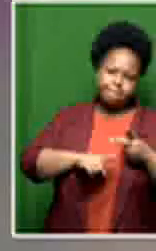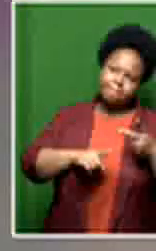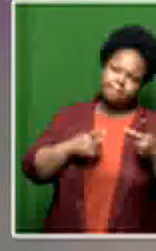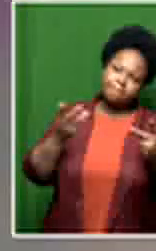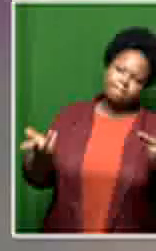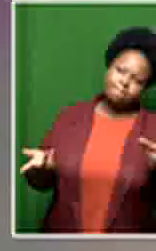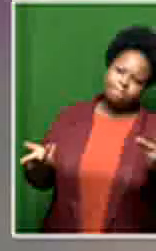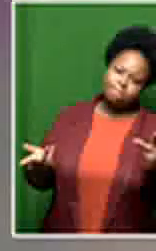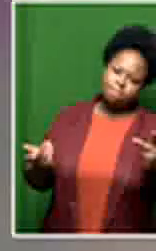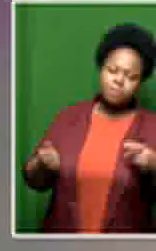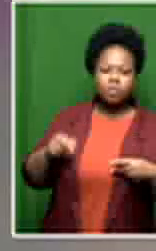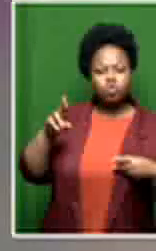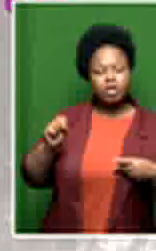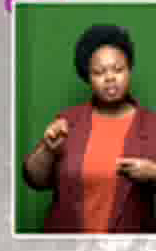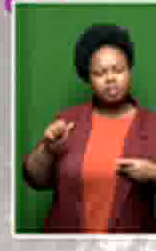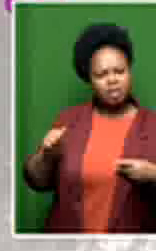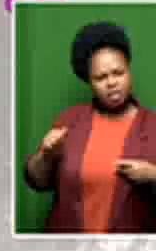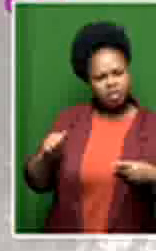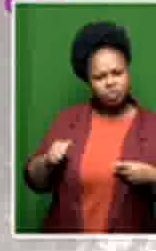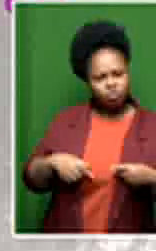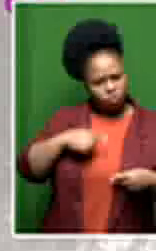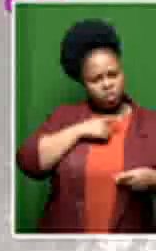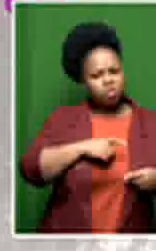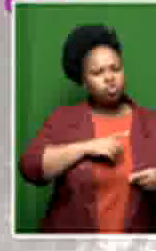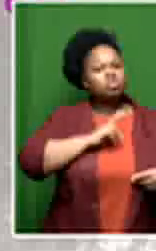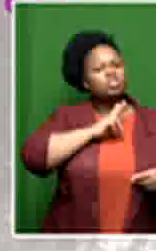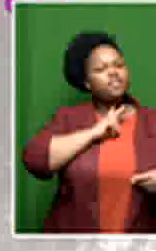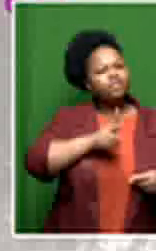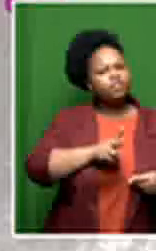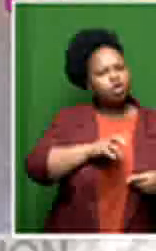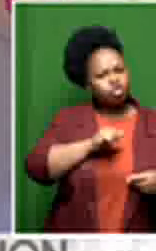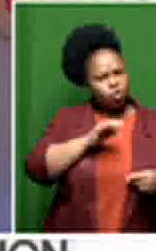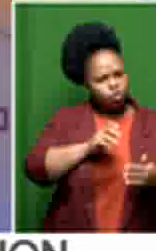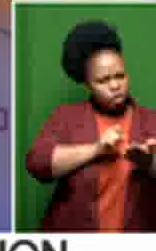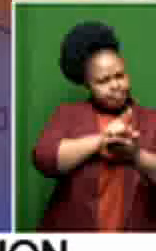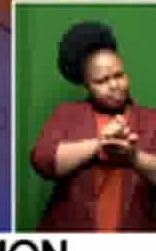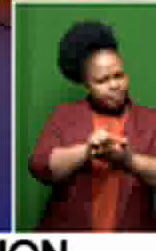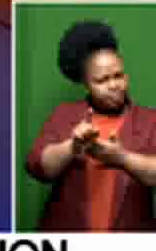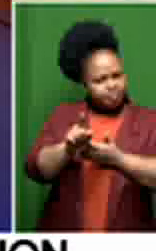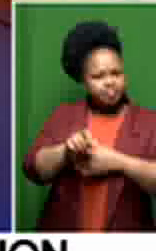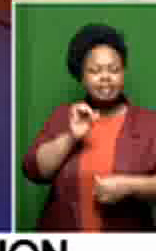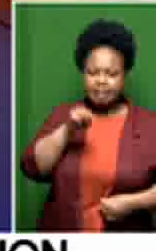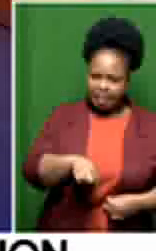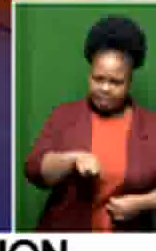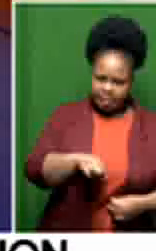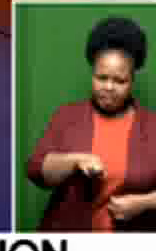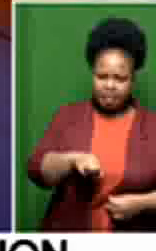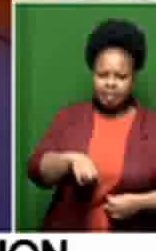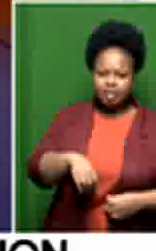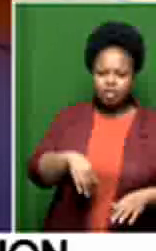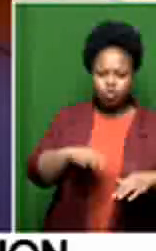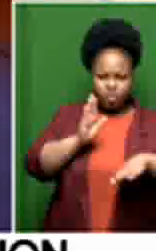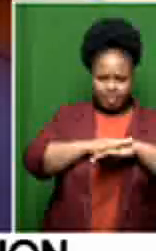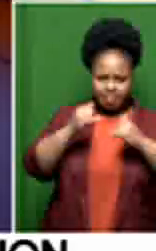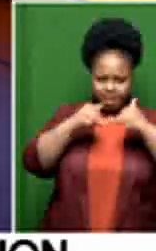including United States. So it basically works the same as a voice note, isn't it? Yeah, but this time in the